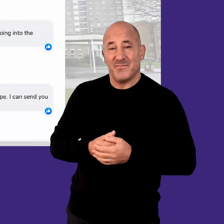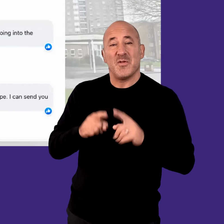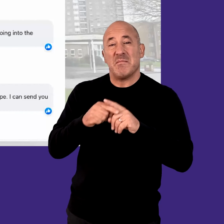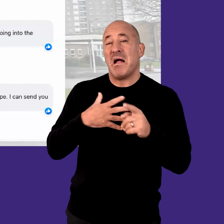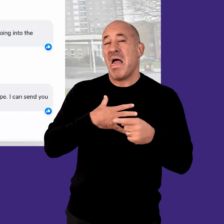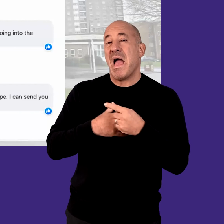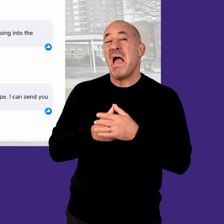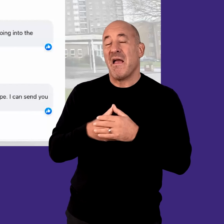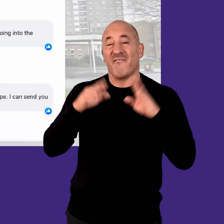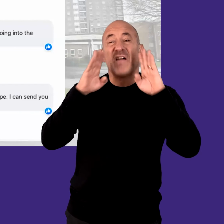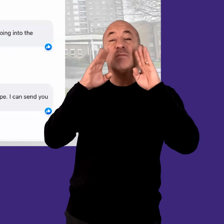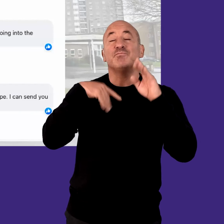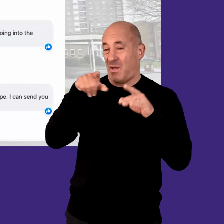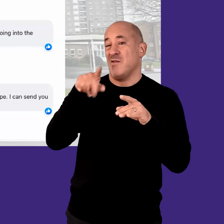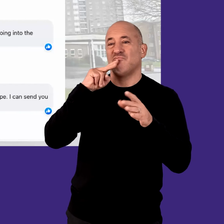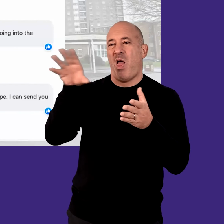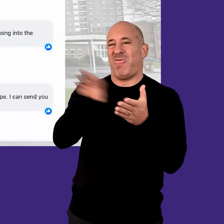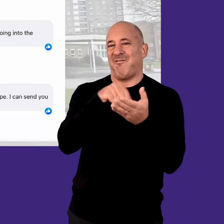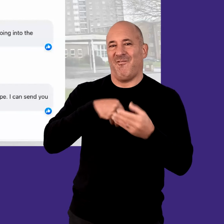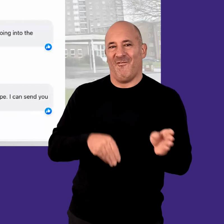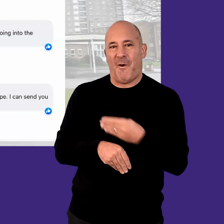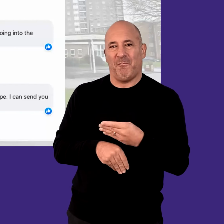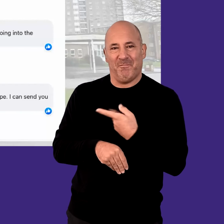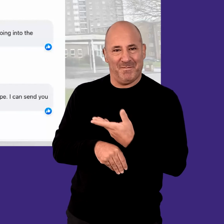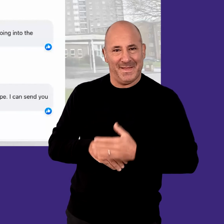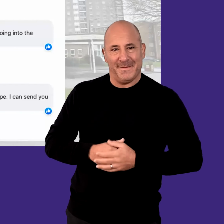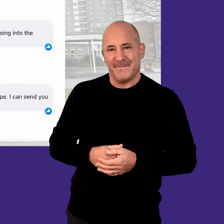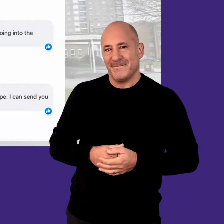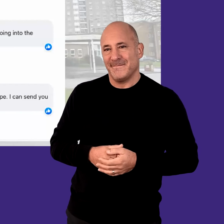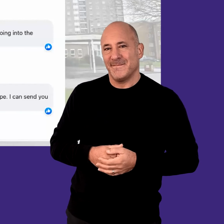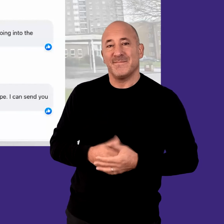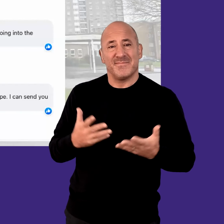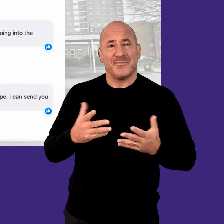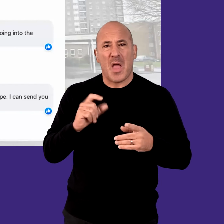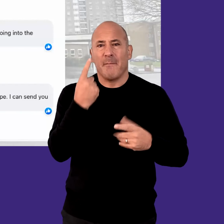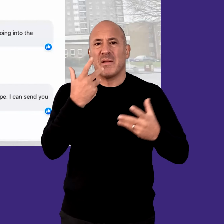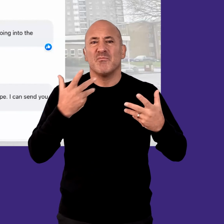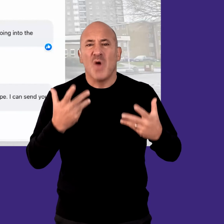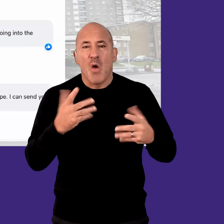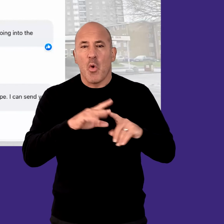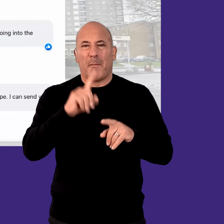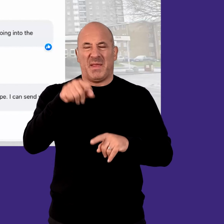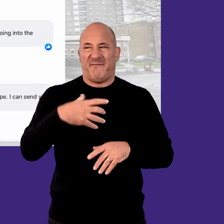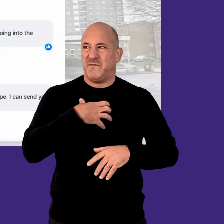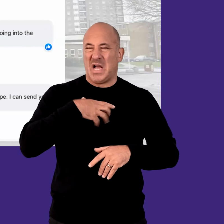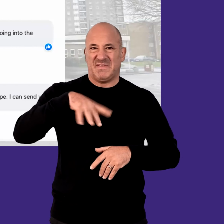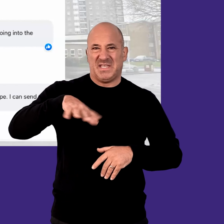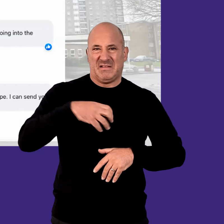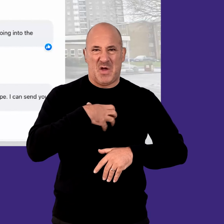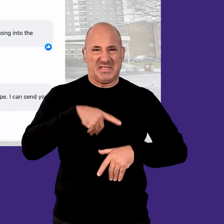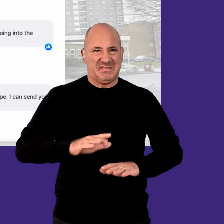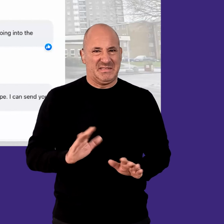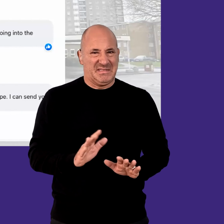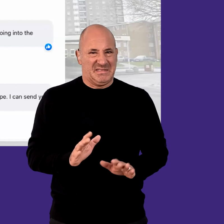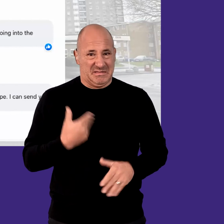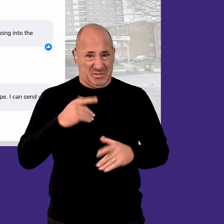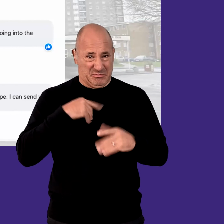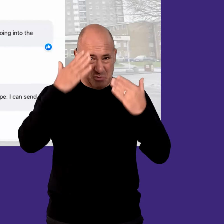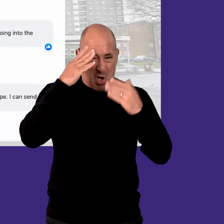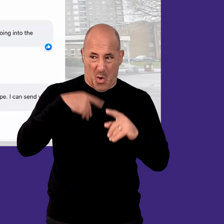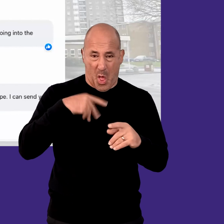I like this as well. I stole it off Facebook. So what else is happening now is, instead of people being fearful of this estate that they know